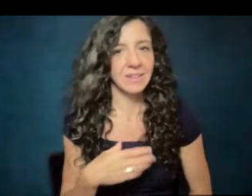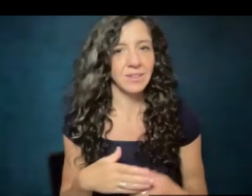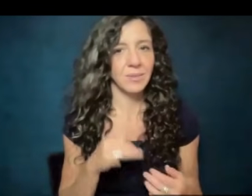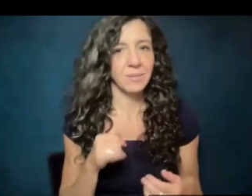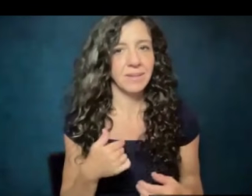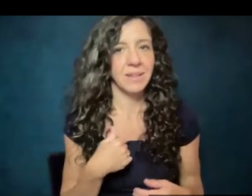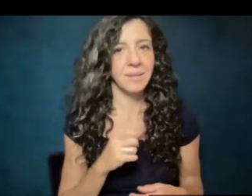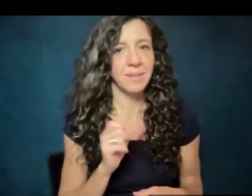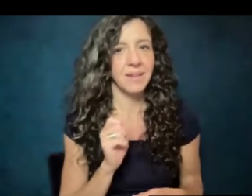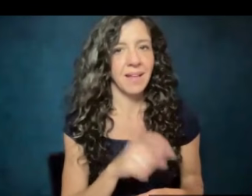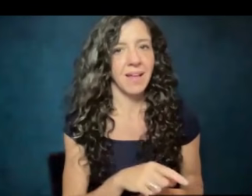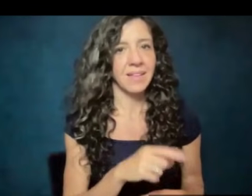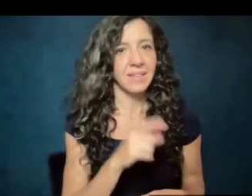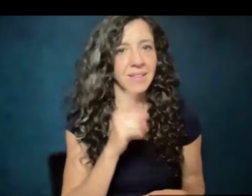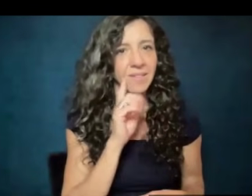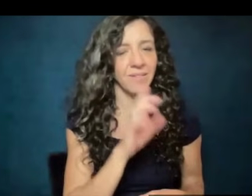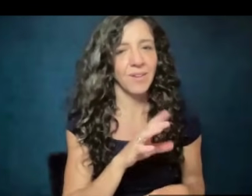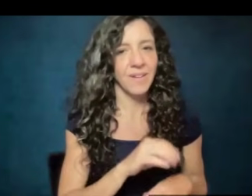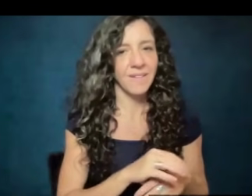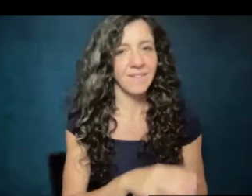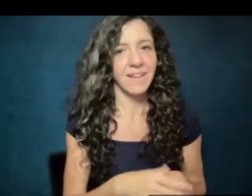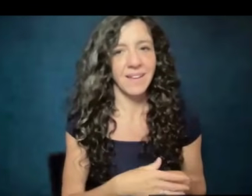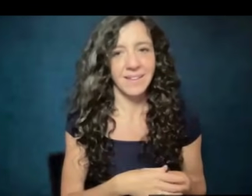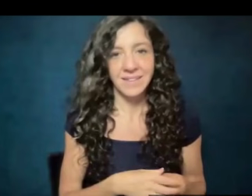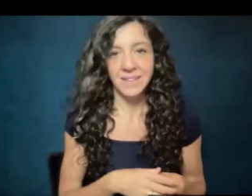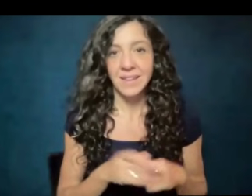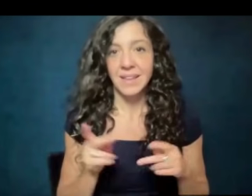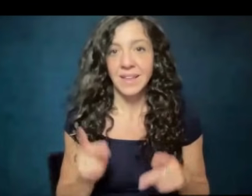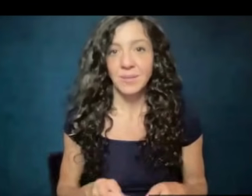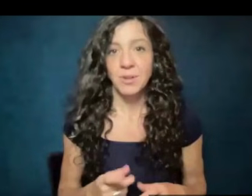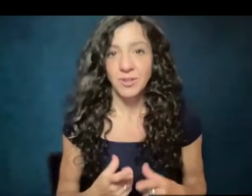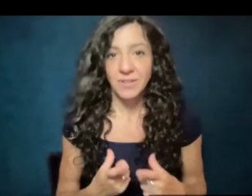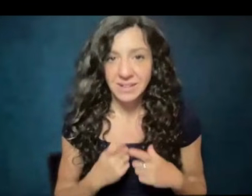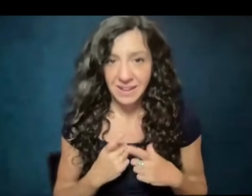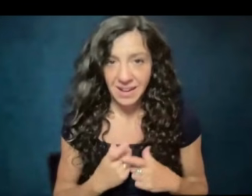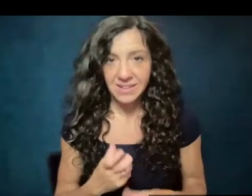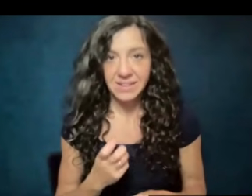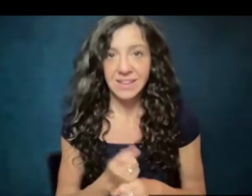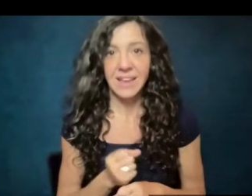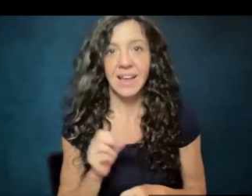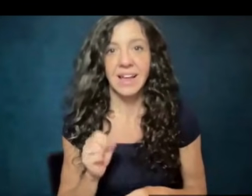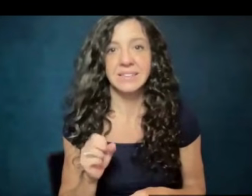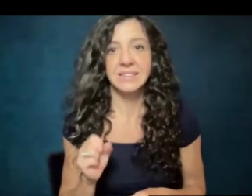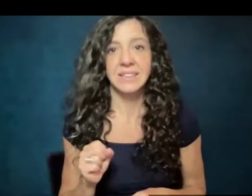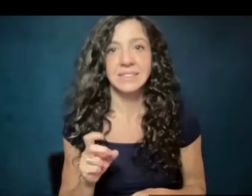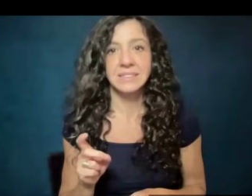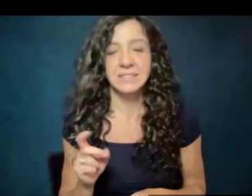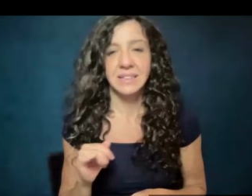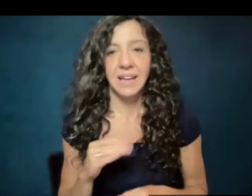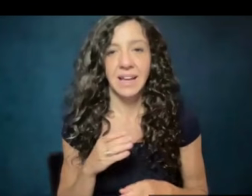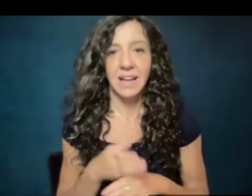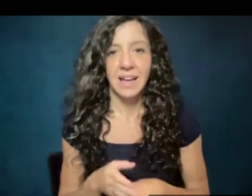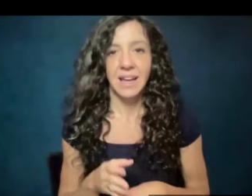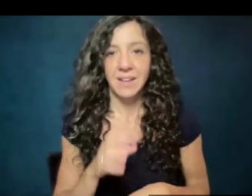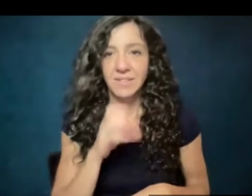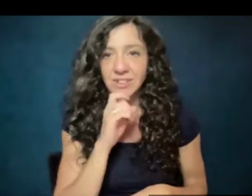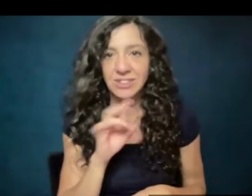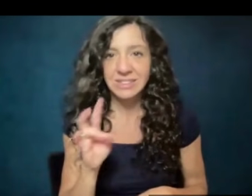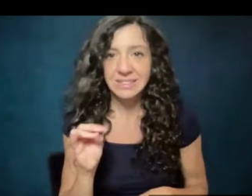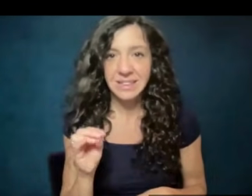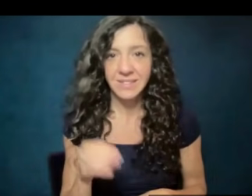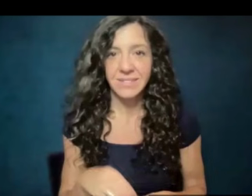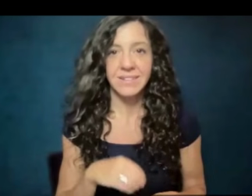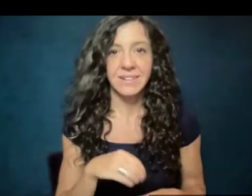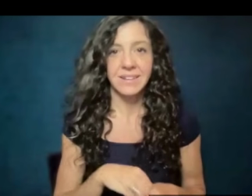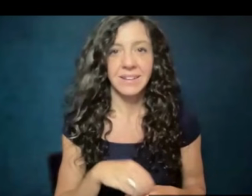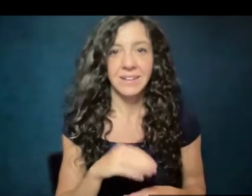you for advice, Elena. A person retires, gets SSDI after 70 and